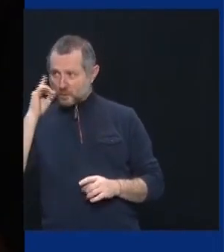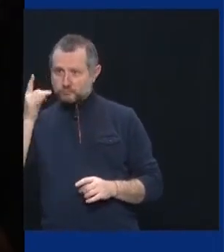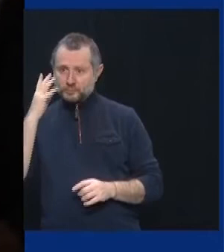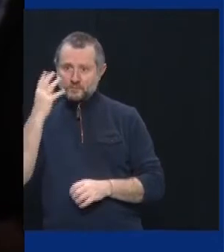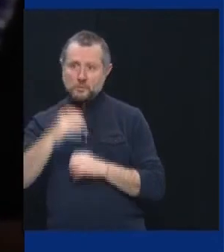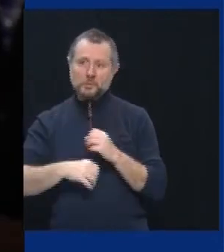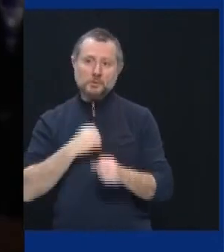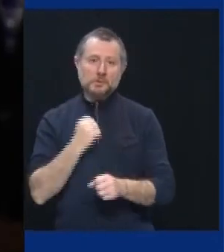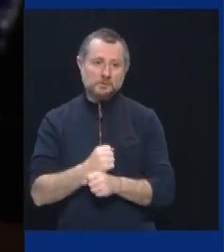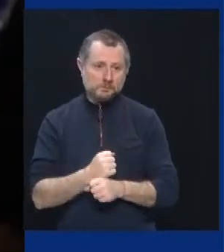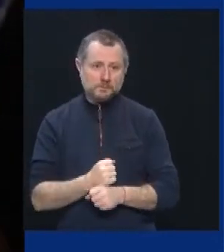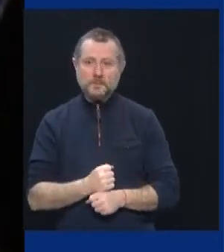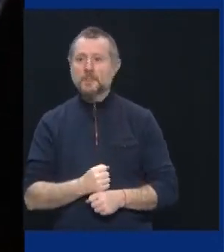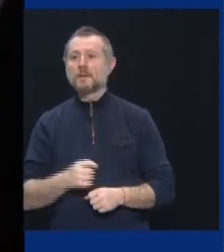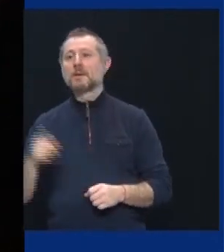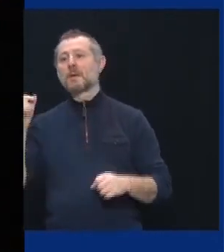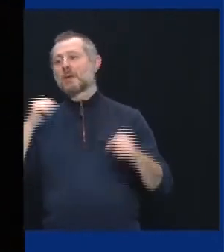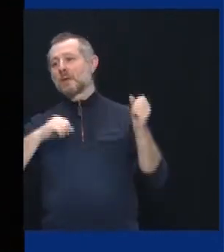And then